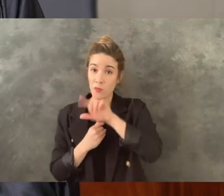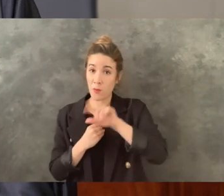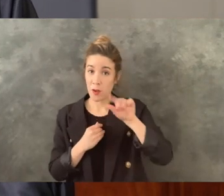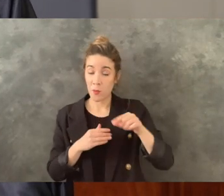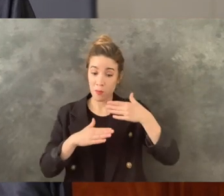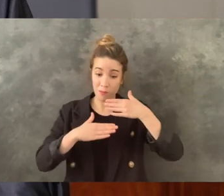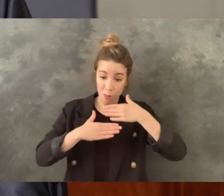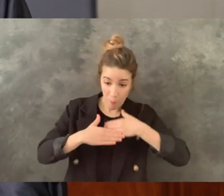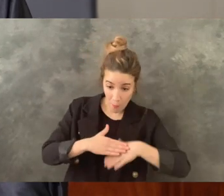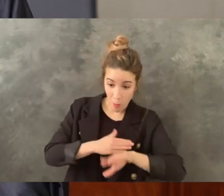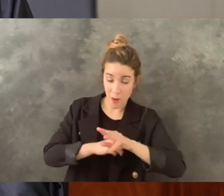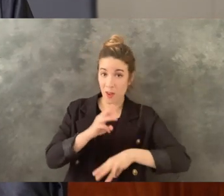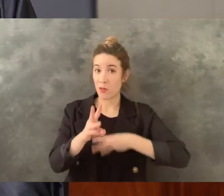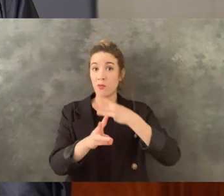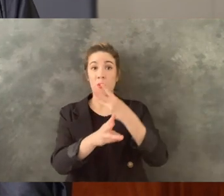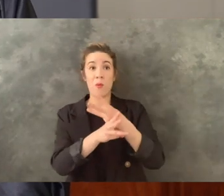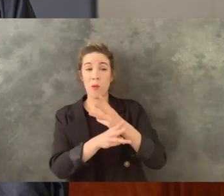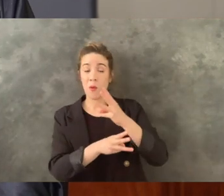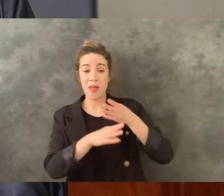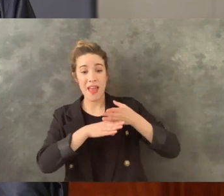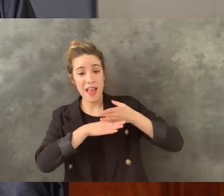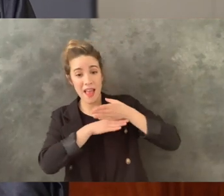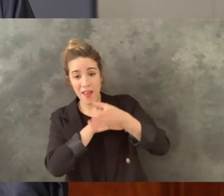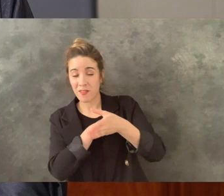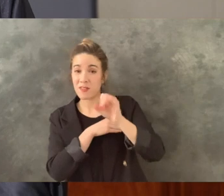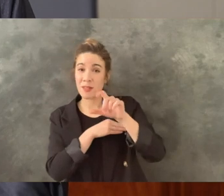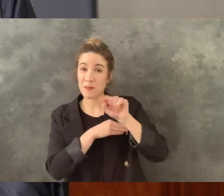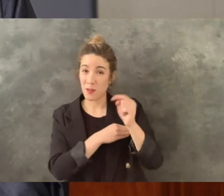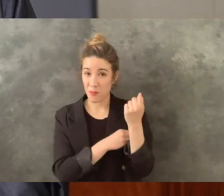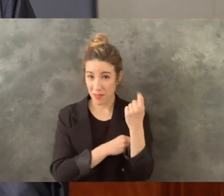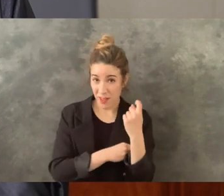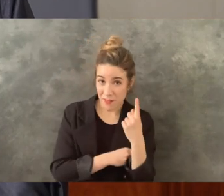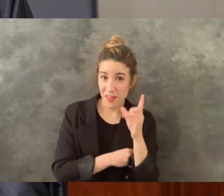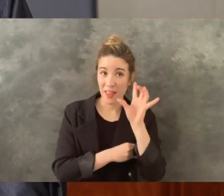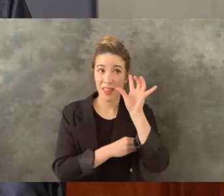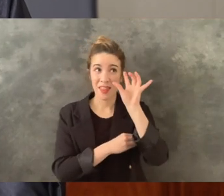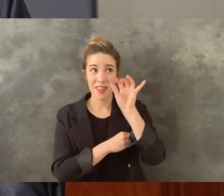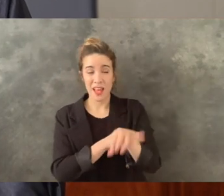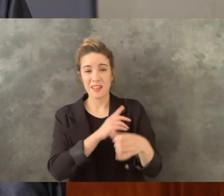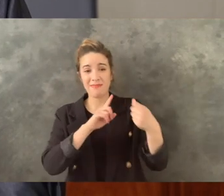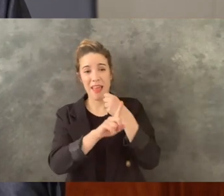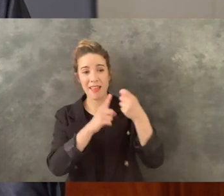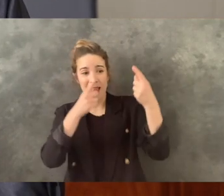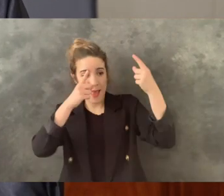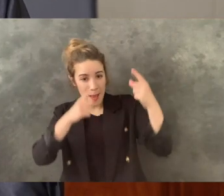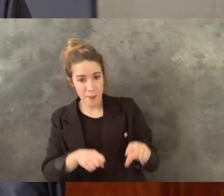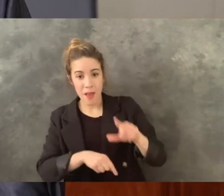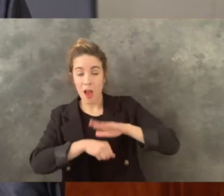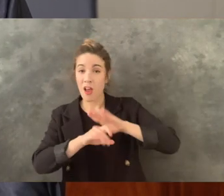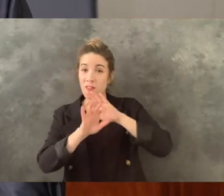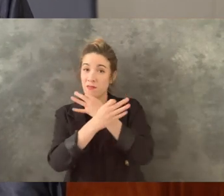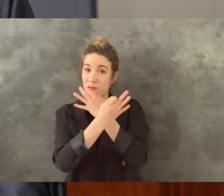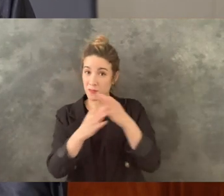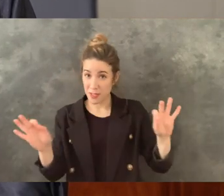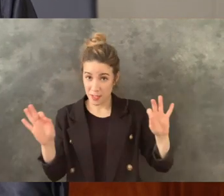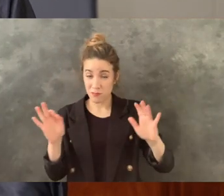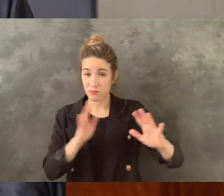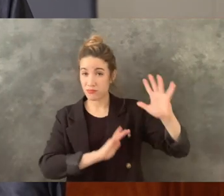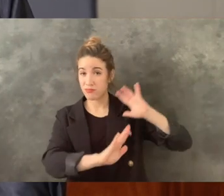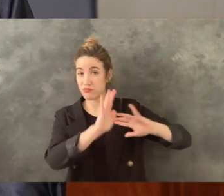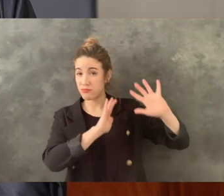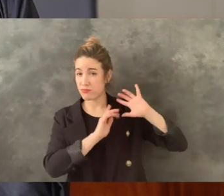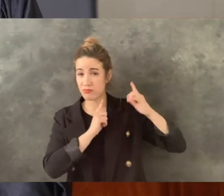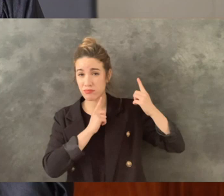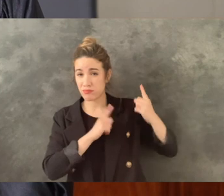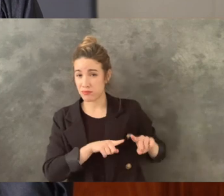was born into a world reeling from the attacks on freedom that took place at the Twin Towers, the Pentagon, and in a field